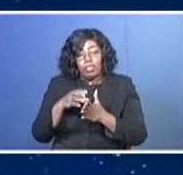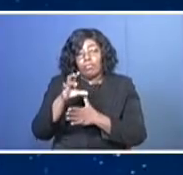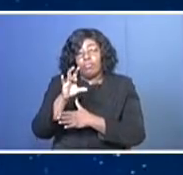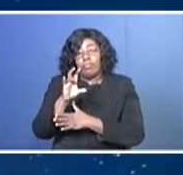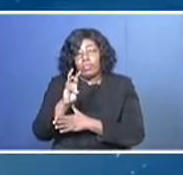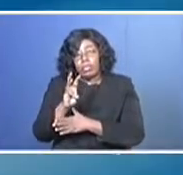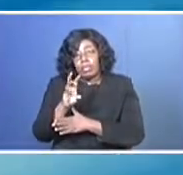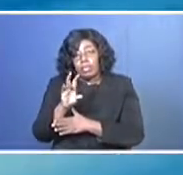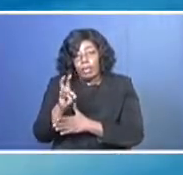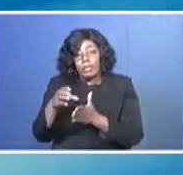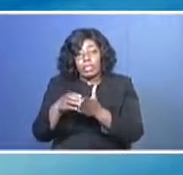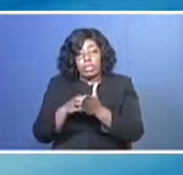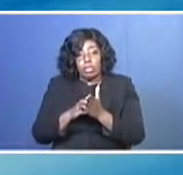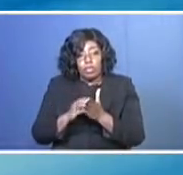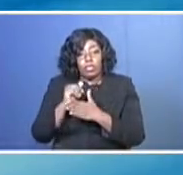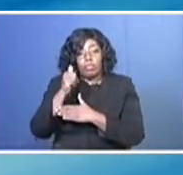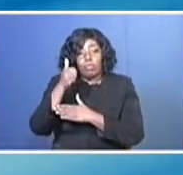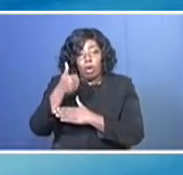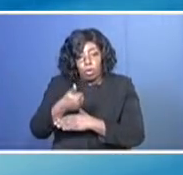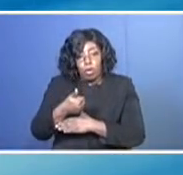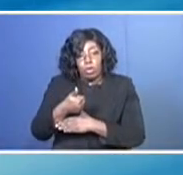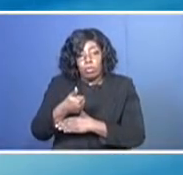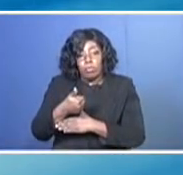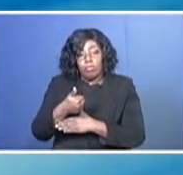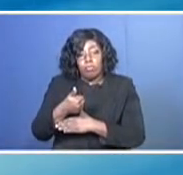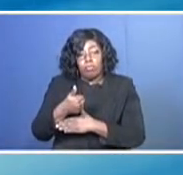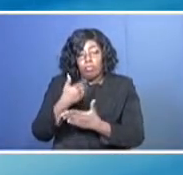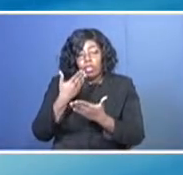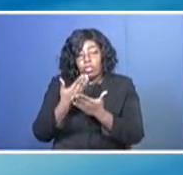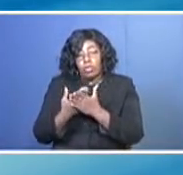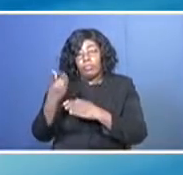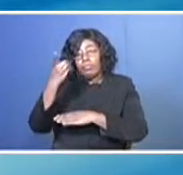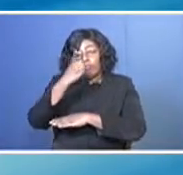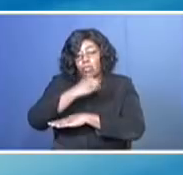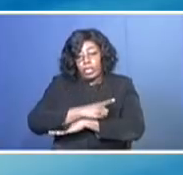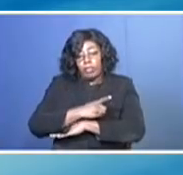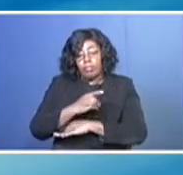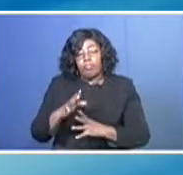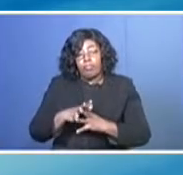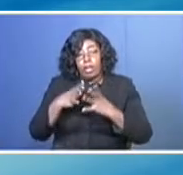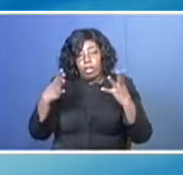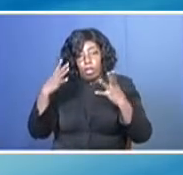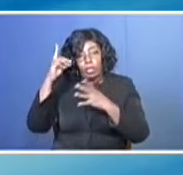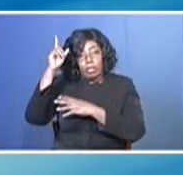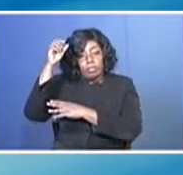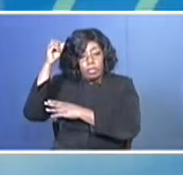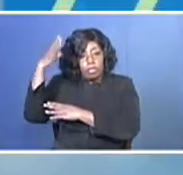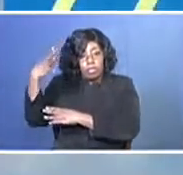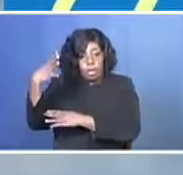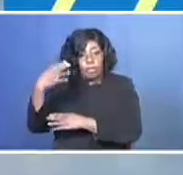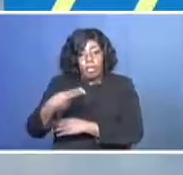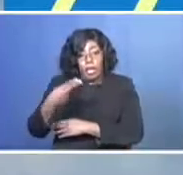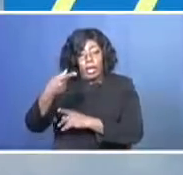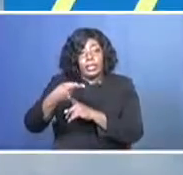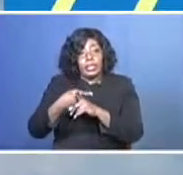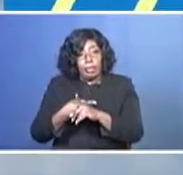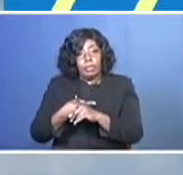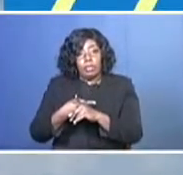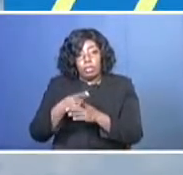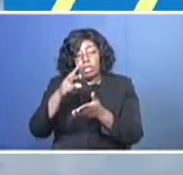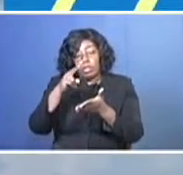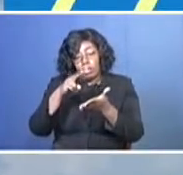for your low temperature, and tomorrow it's going to be a very pleasant day with lots of sunshine, 79 degrees for your high temperature. The extended